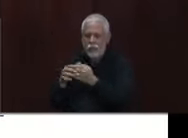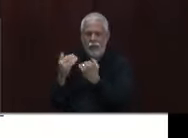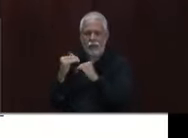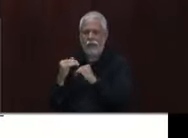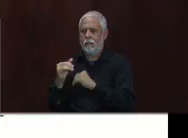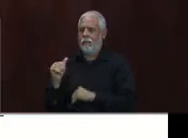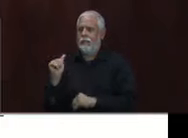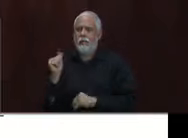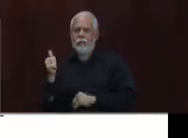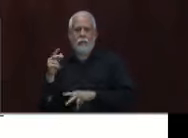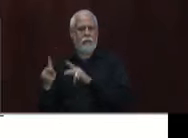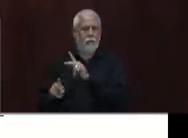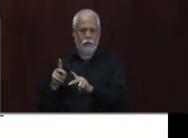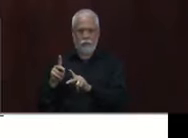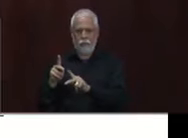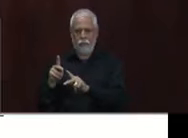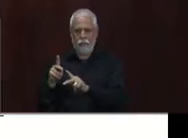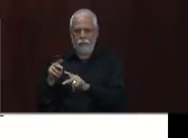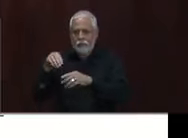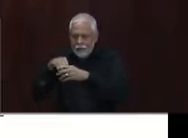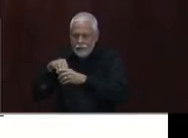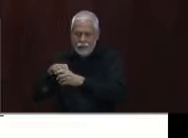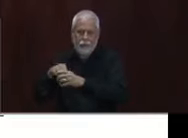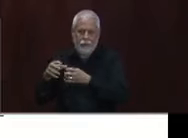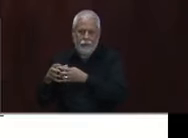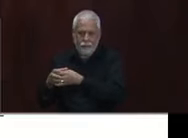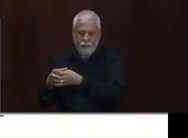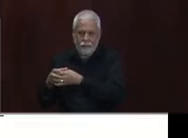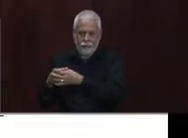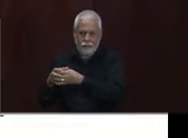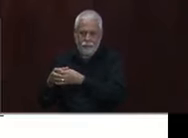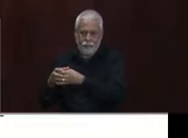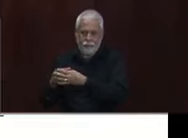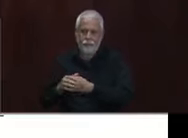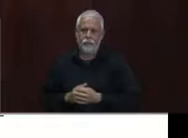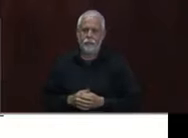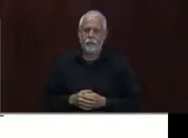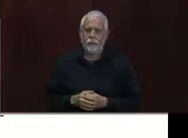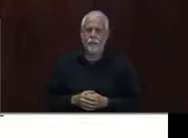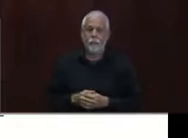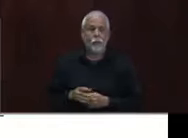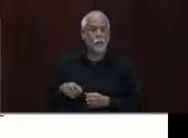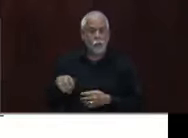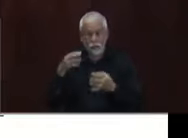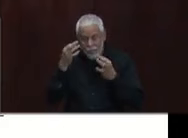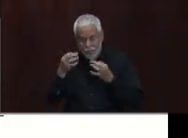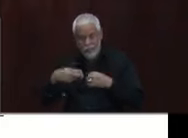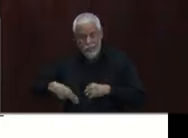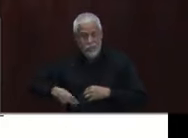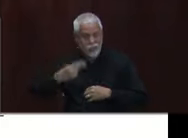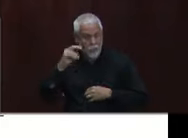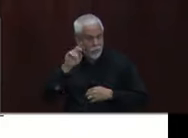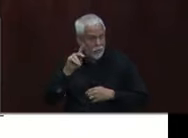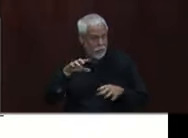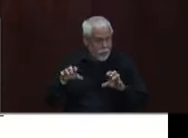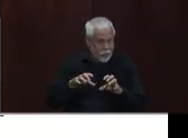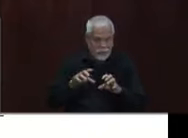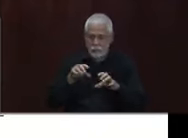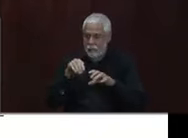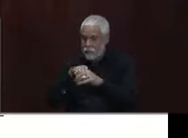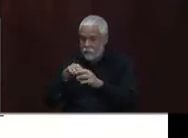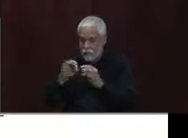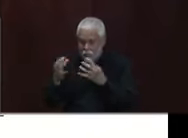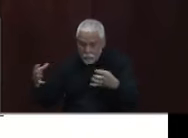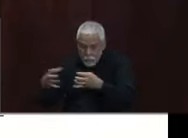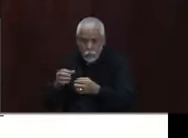of no more than 10 people at an indoor get-together. If you are choosing higher risk activities like an indoor family